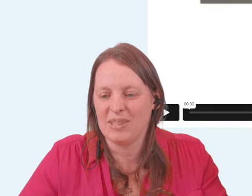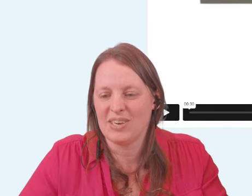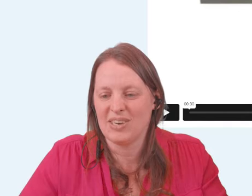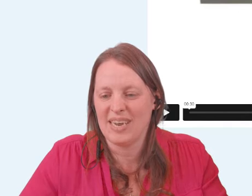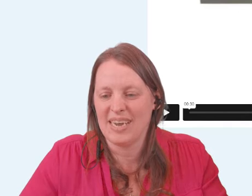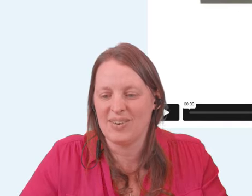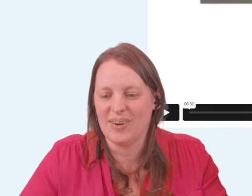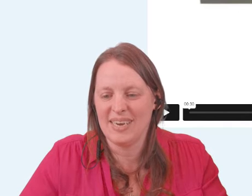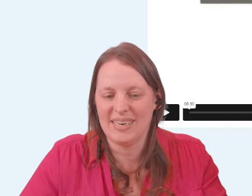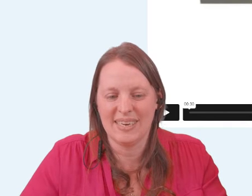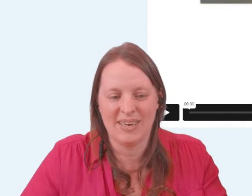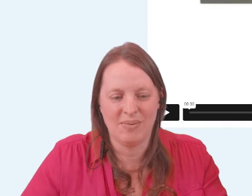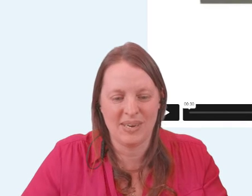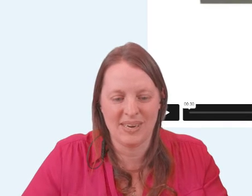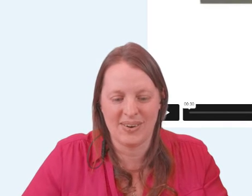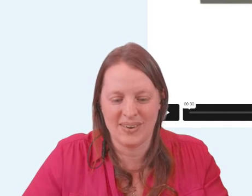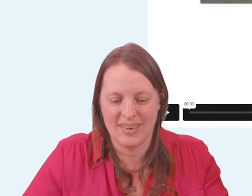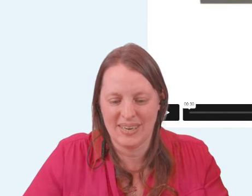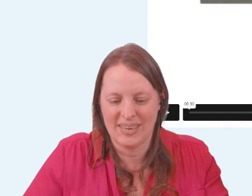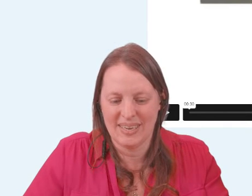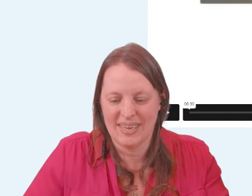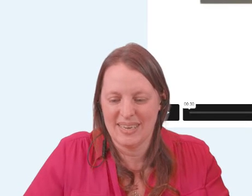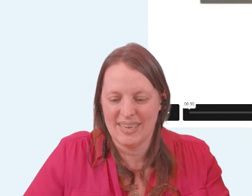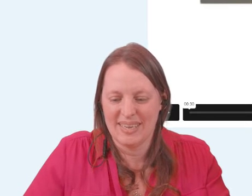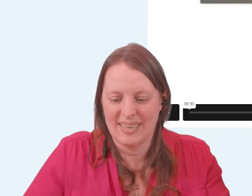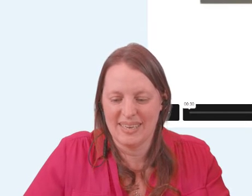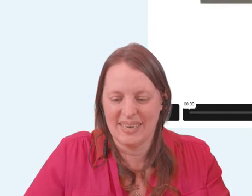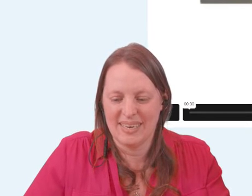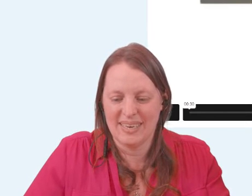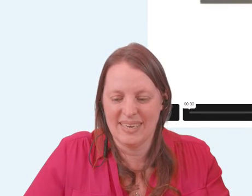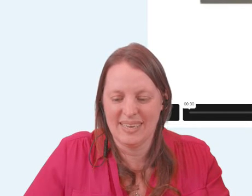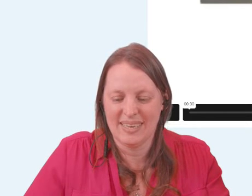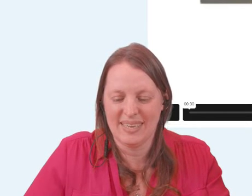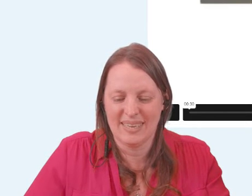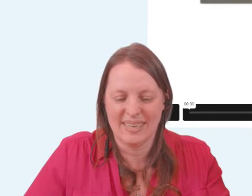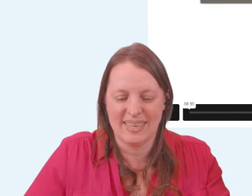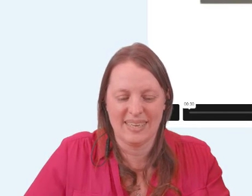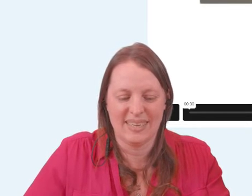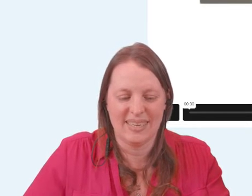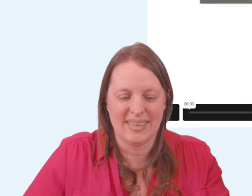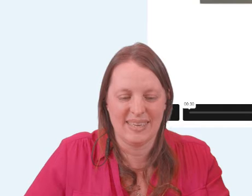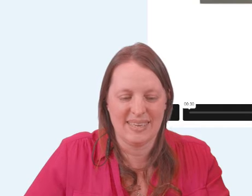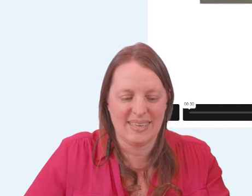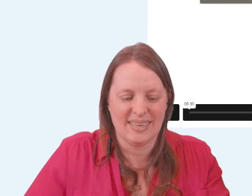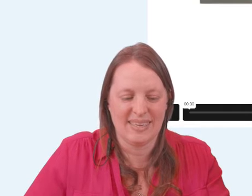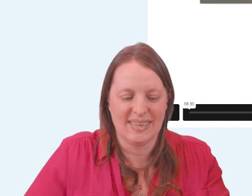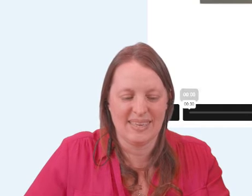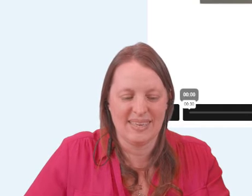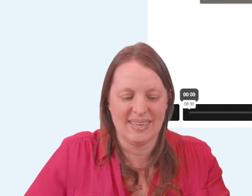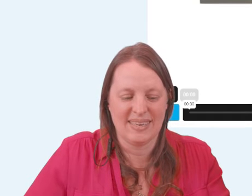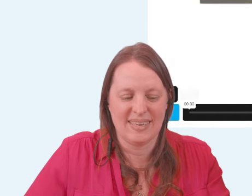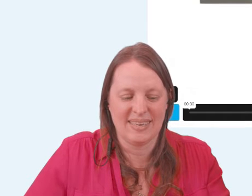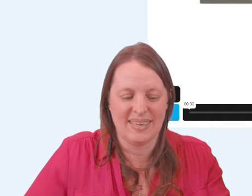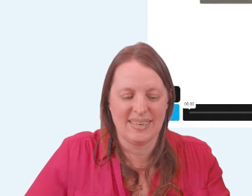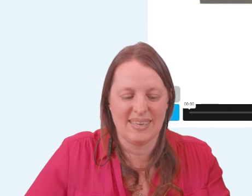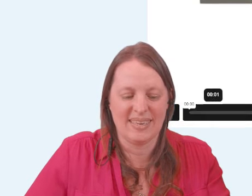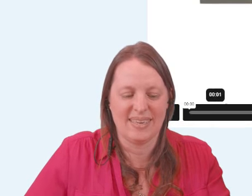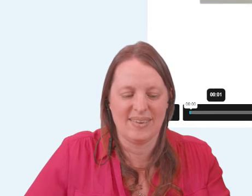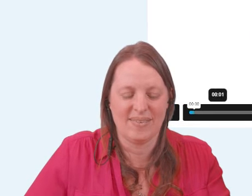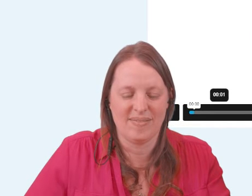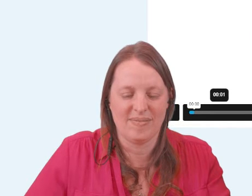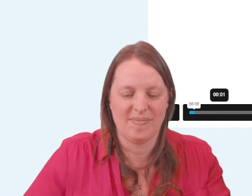Yes, simulation 8, right? Here we go. Yeah. Yeah. This is the original maneuver. Yes,